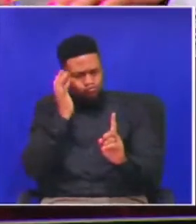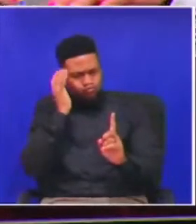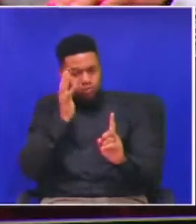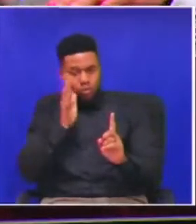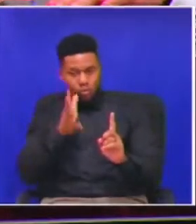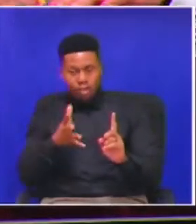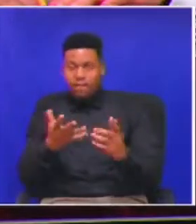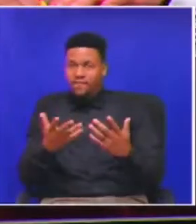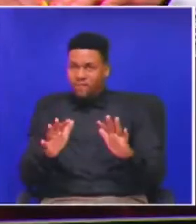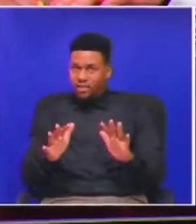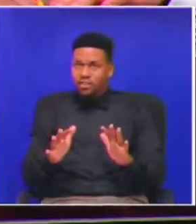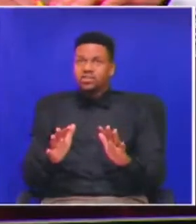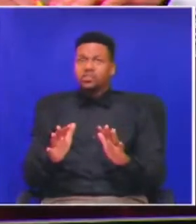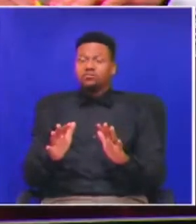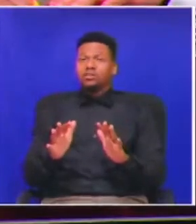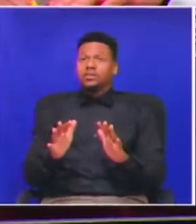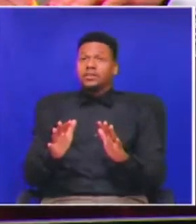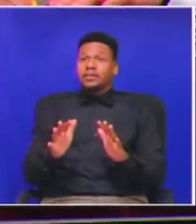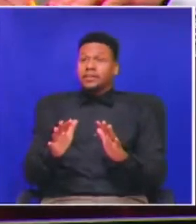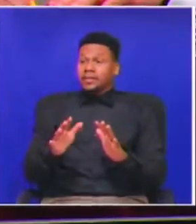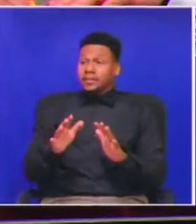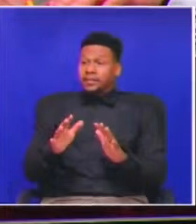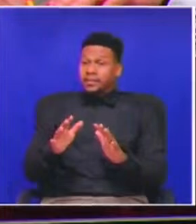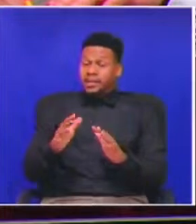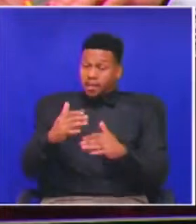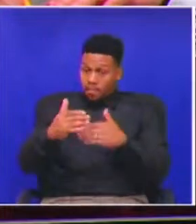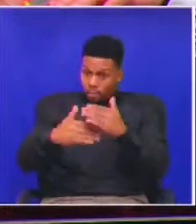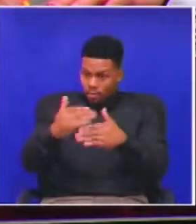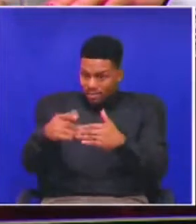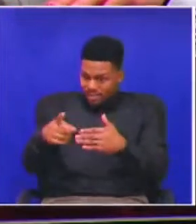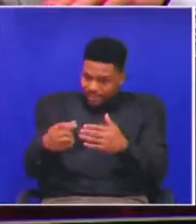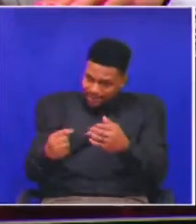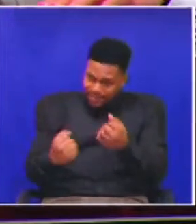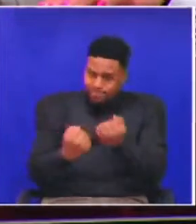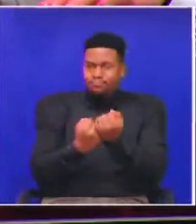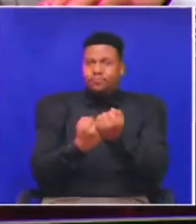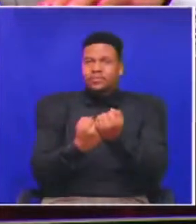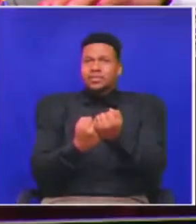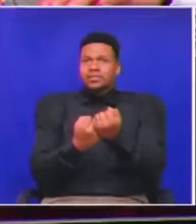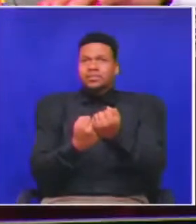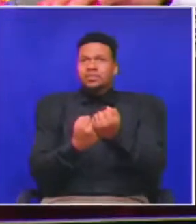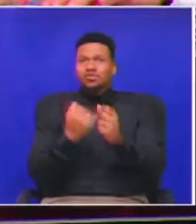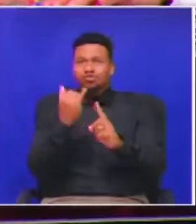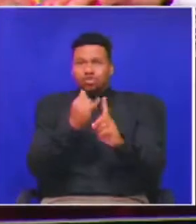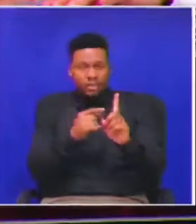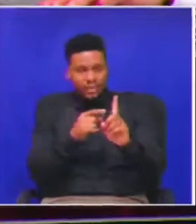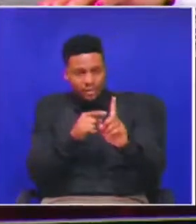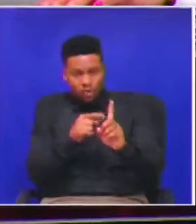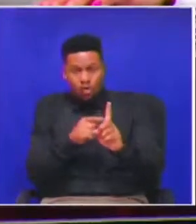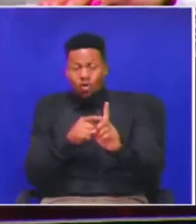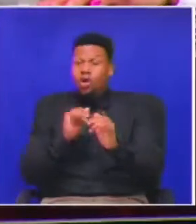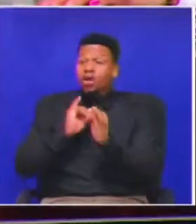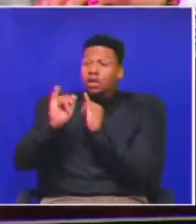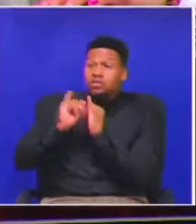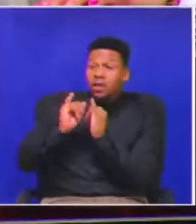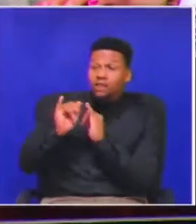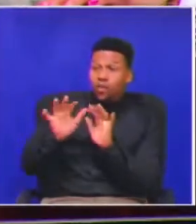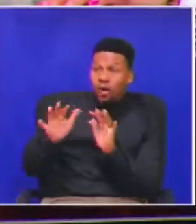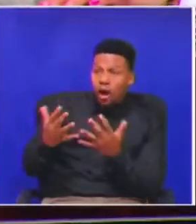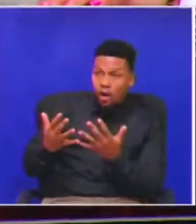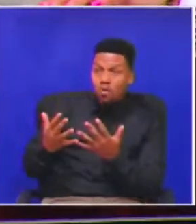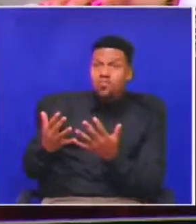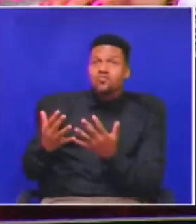what will have been the performance of those in an interview process to measure